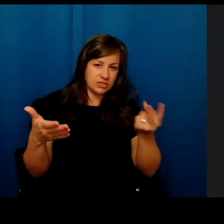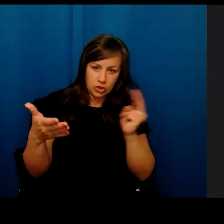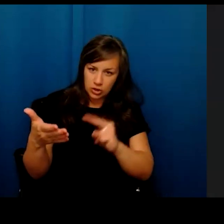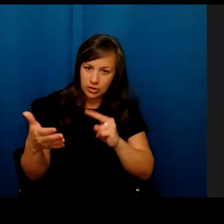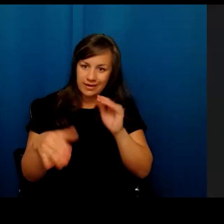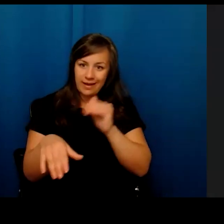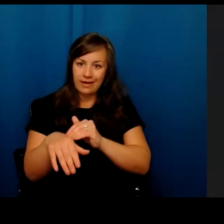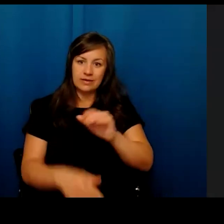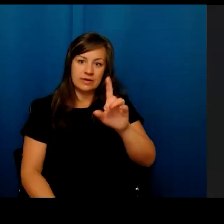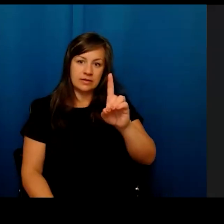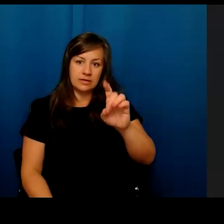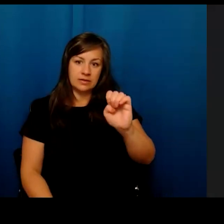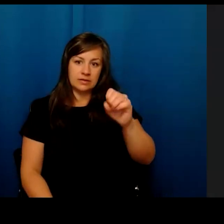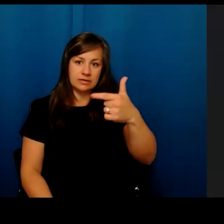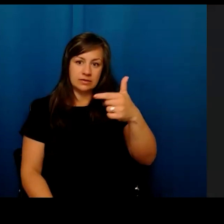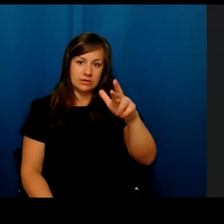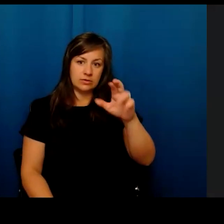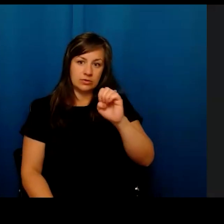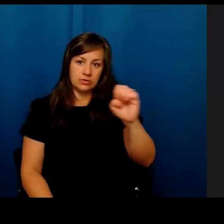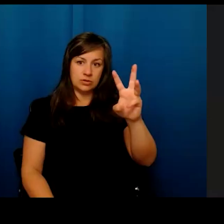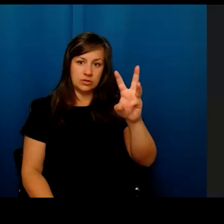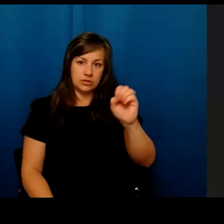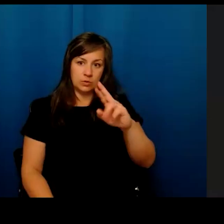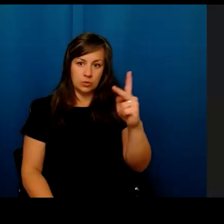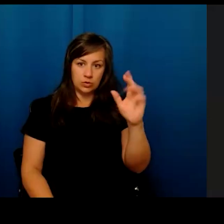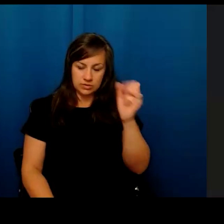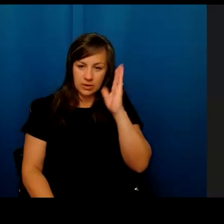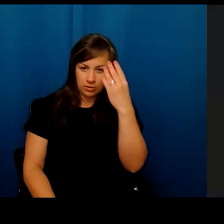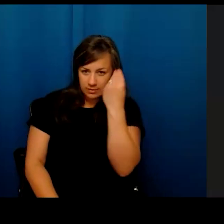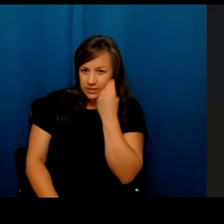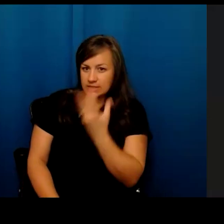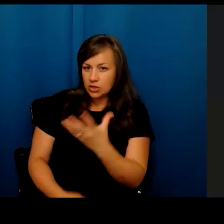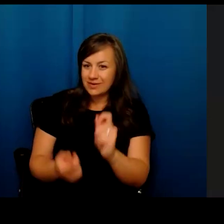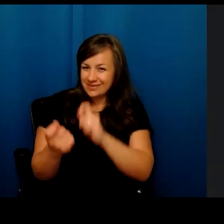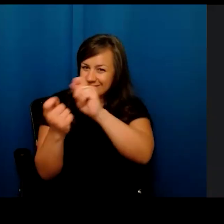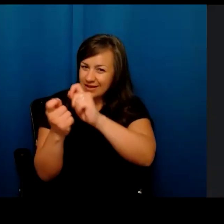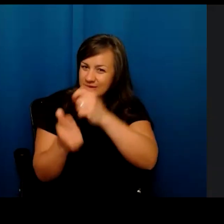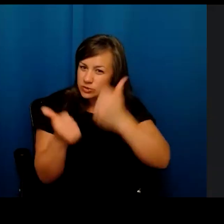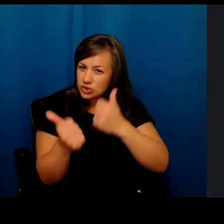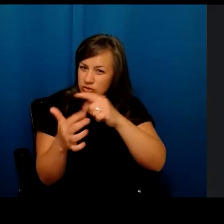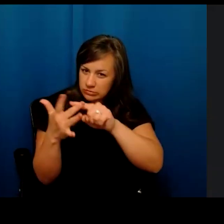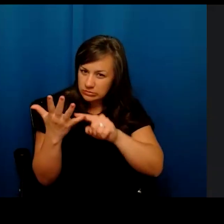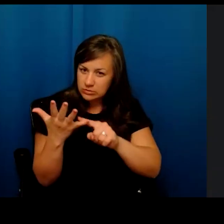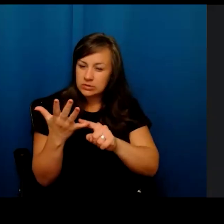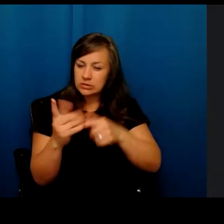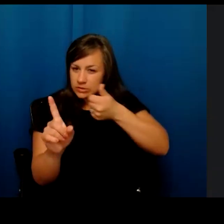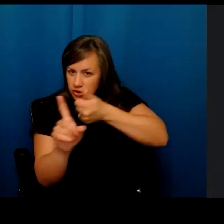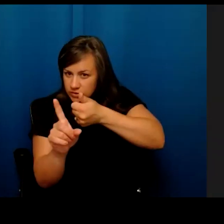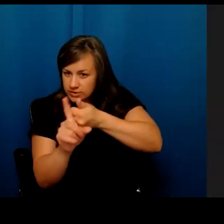DegreeWorks, because that's going to tell you exactly what courses you specifically